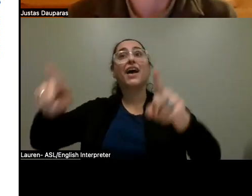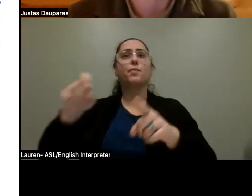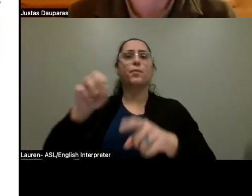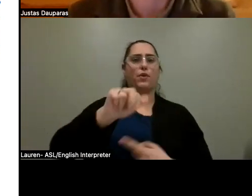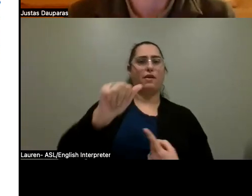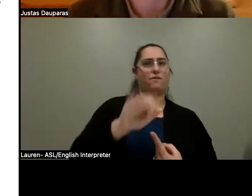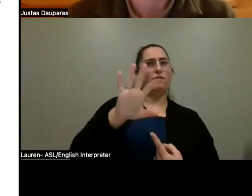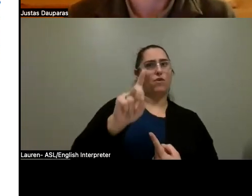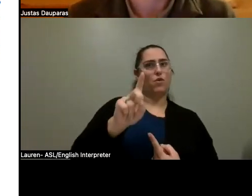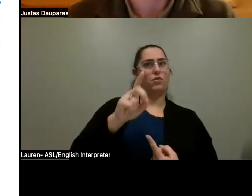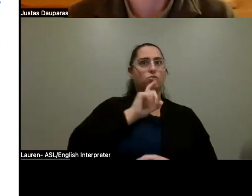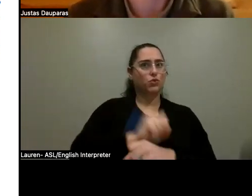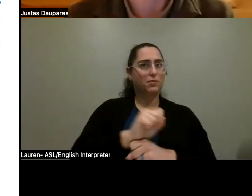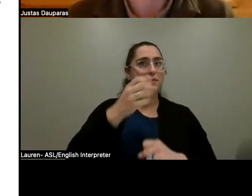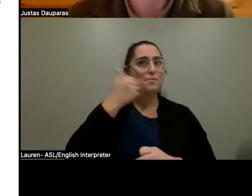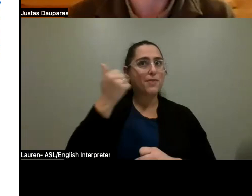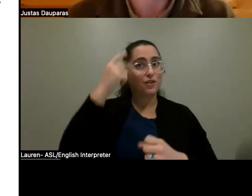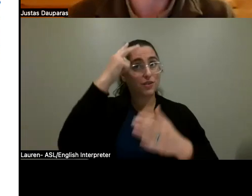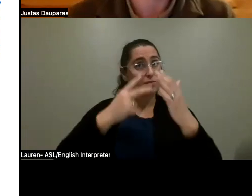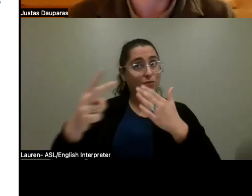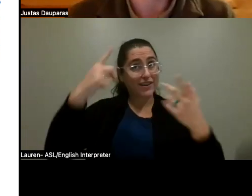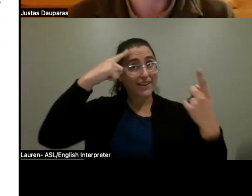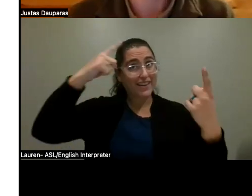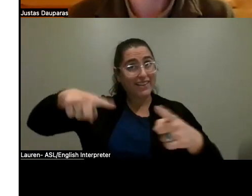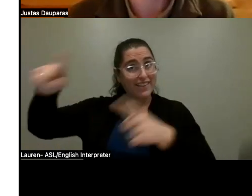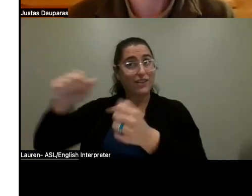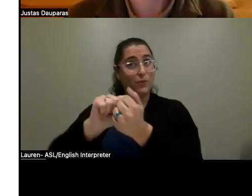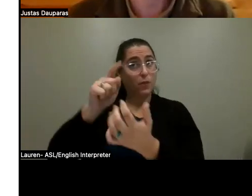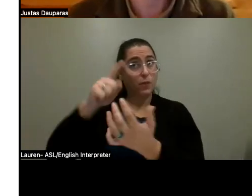actually better at predicting consensus-like sequences.